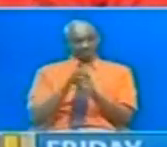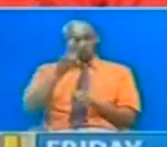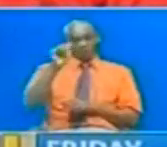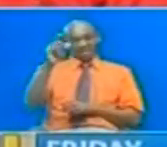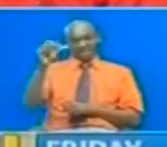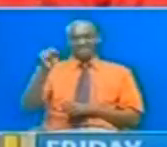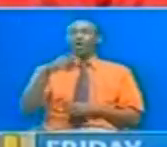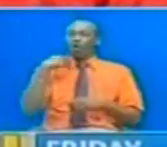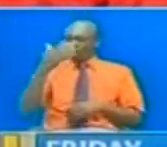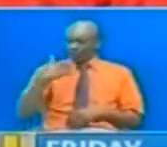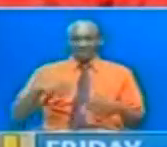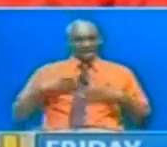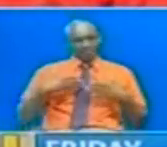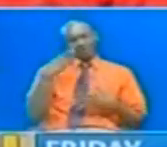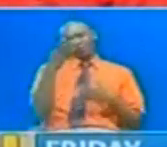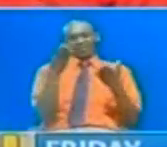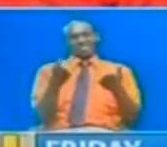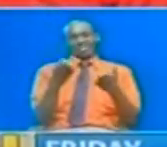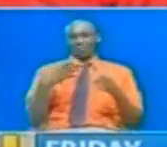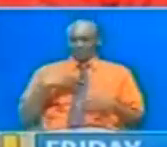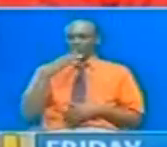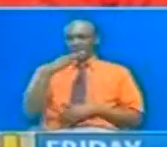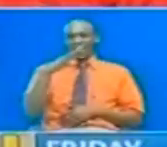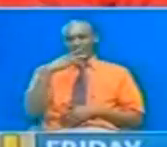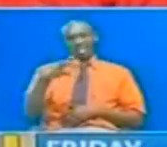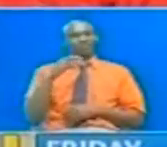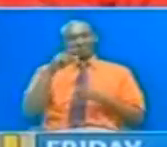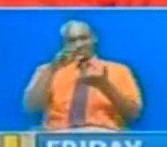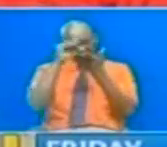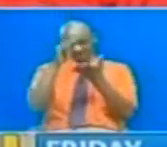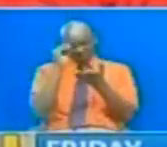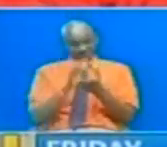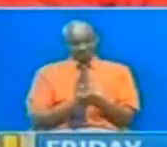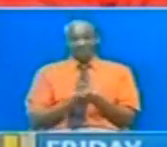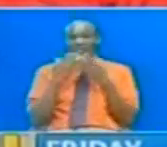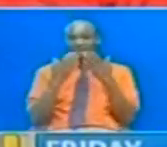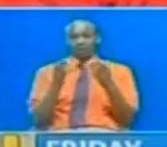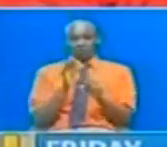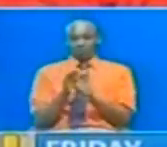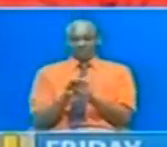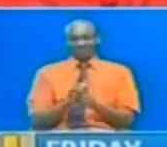a pleasure having you on the show for those pronunciation lessons. Thank you very much.